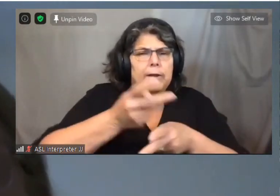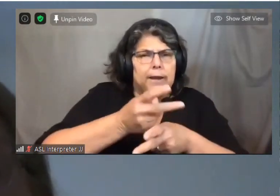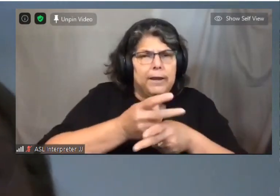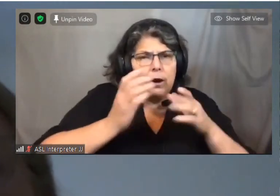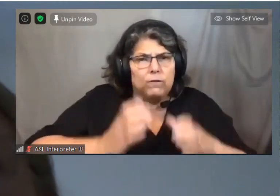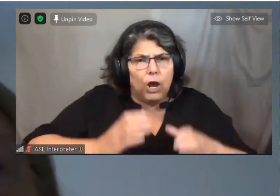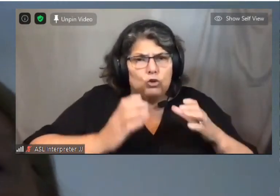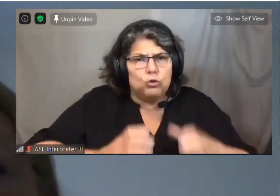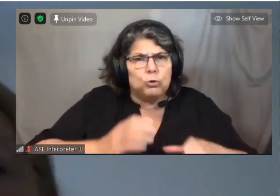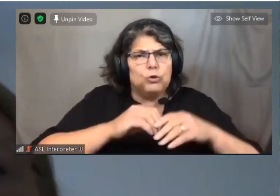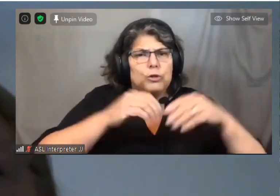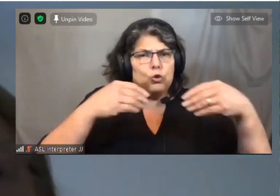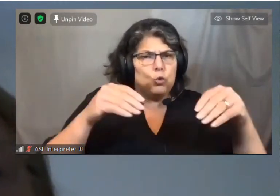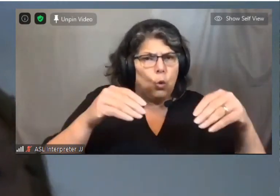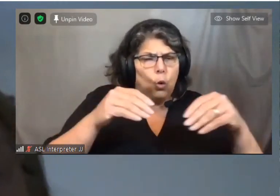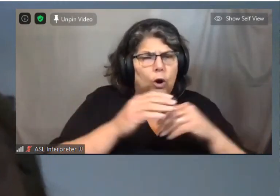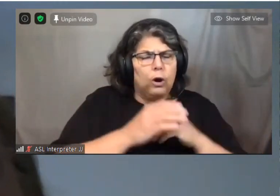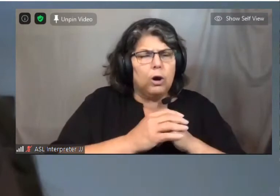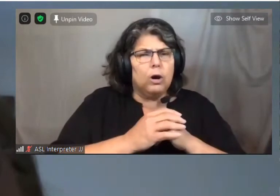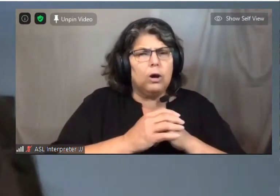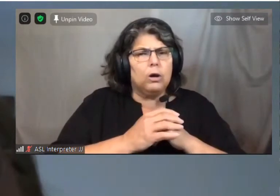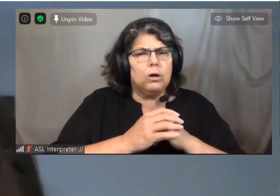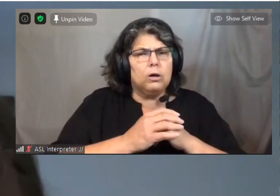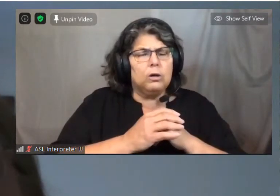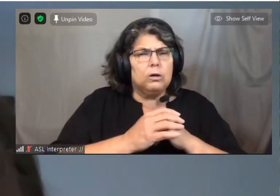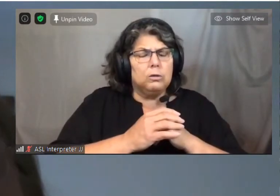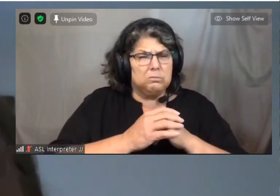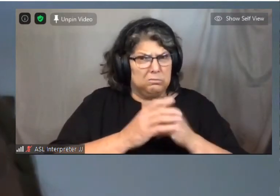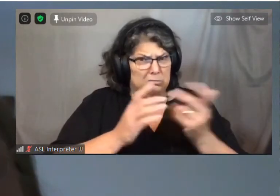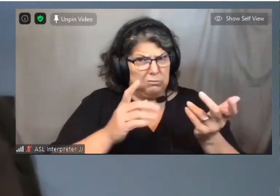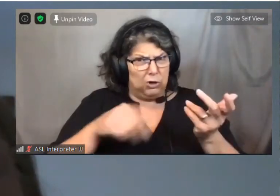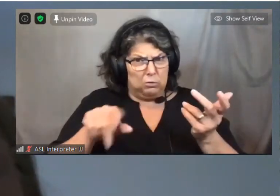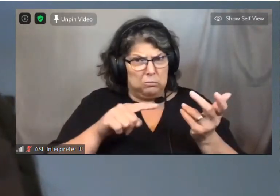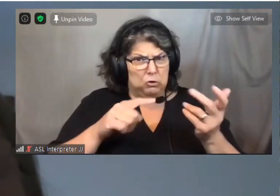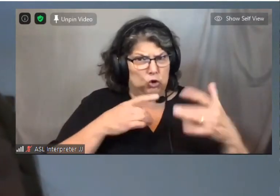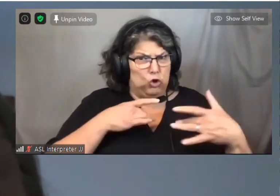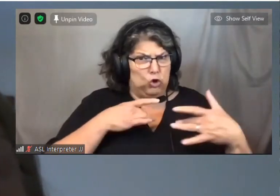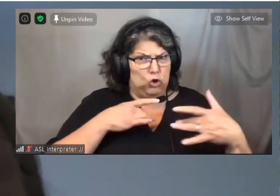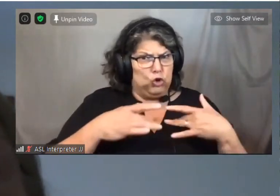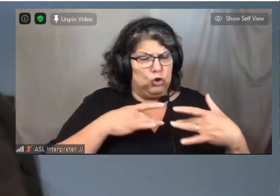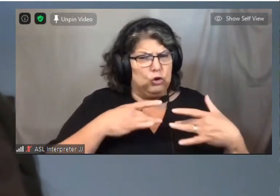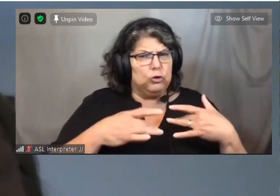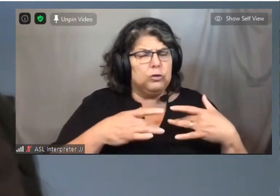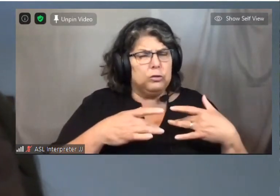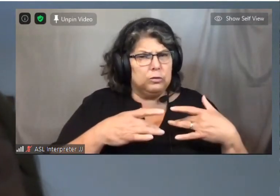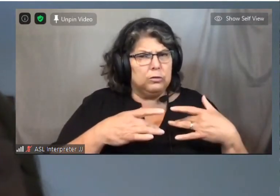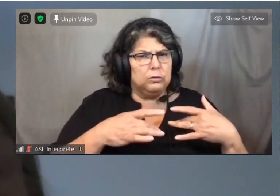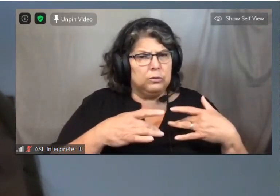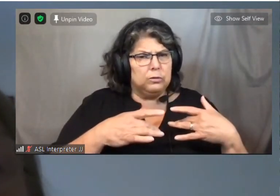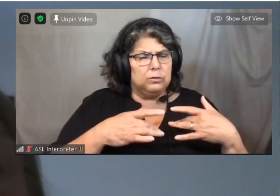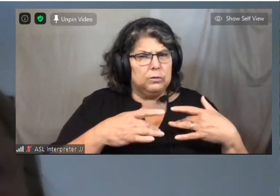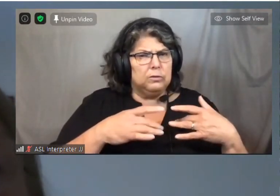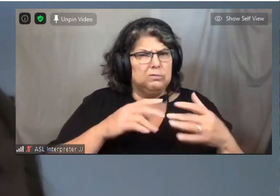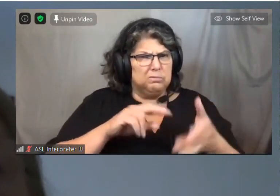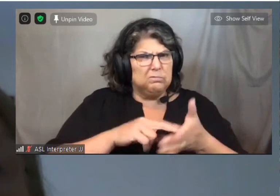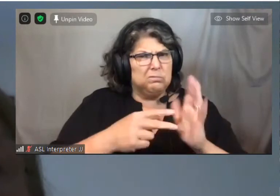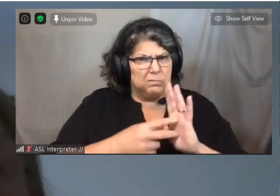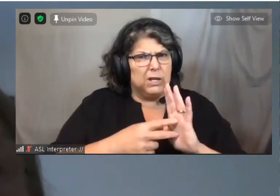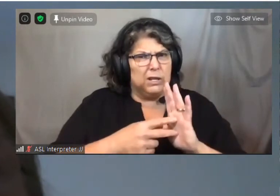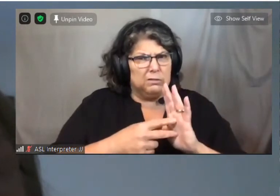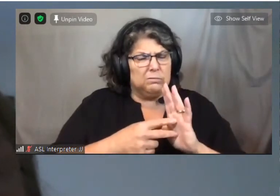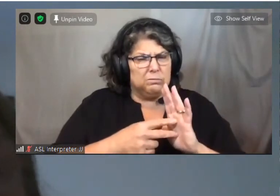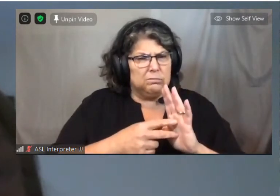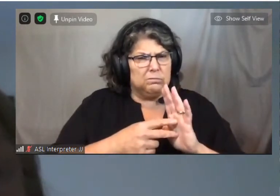customers, is there fear that that will cause this to turn around and